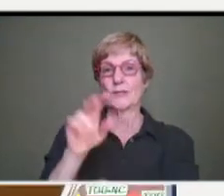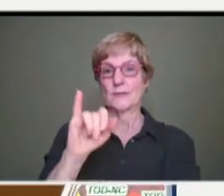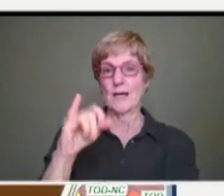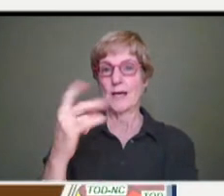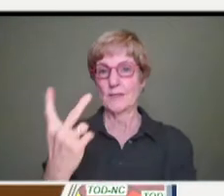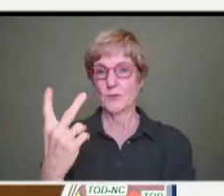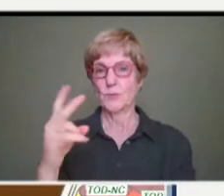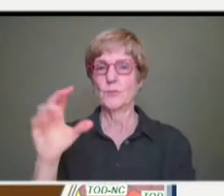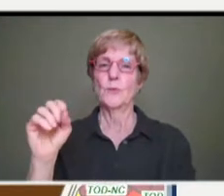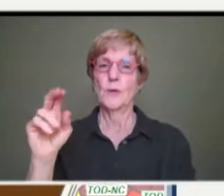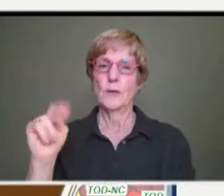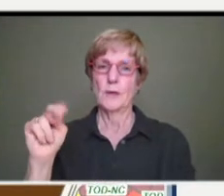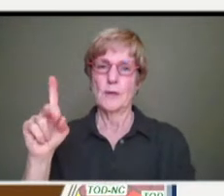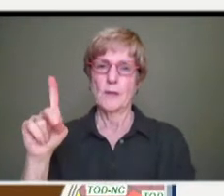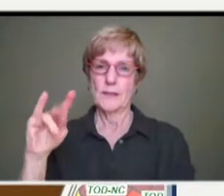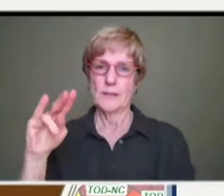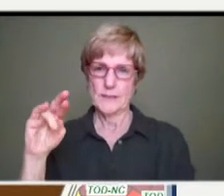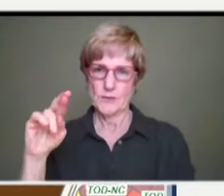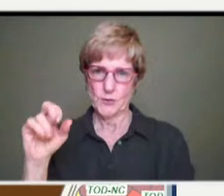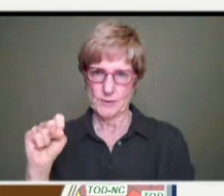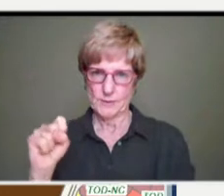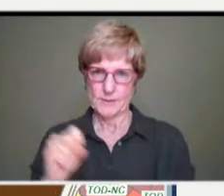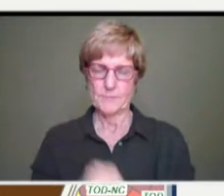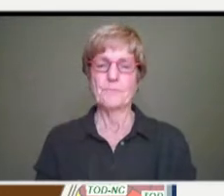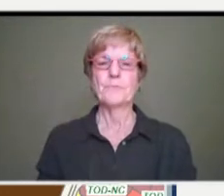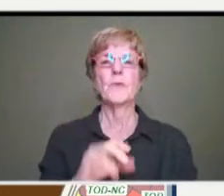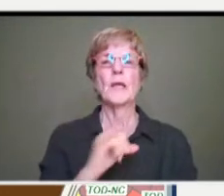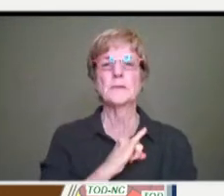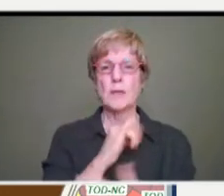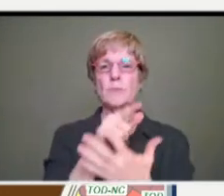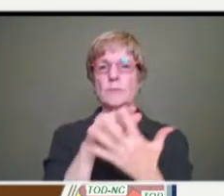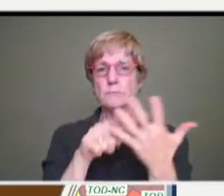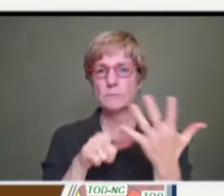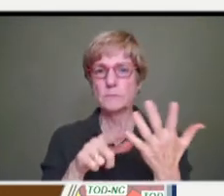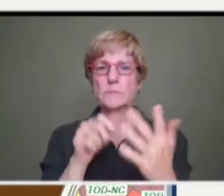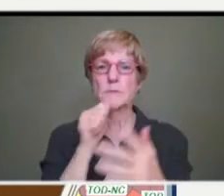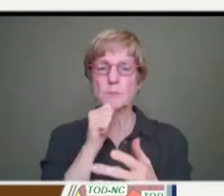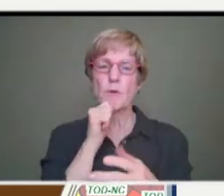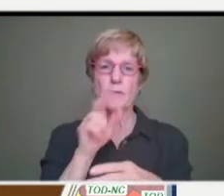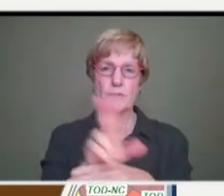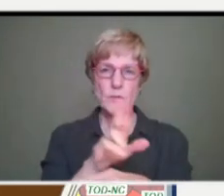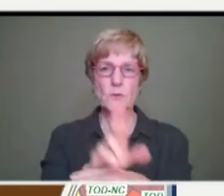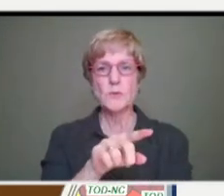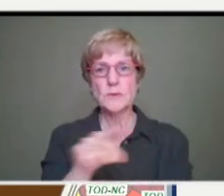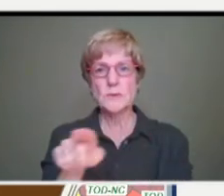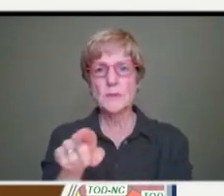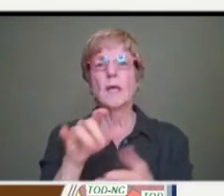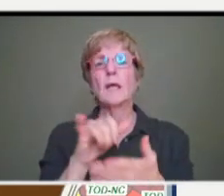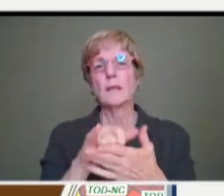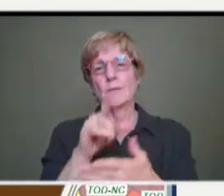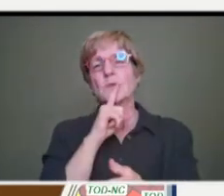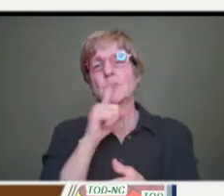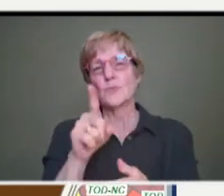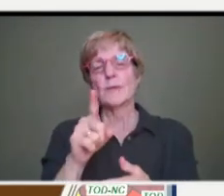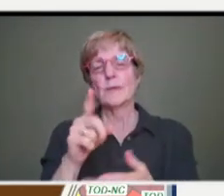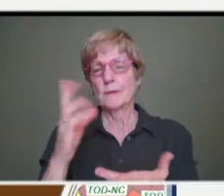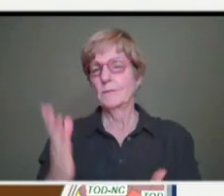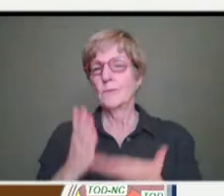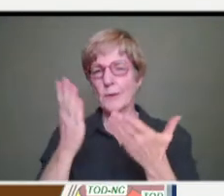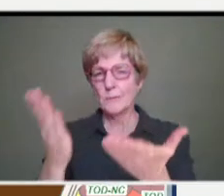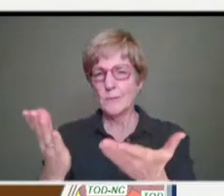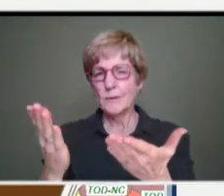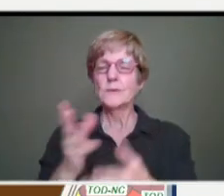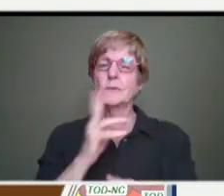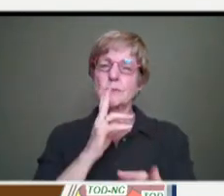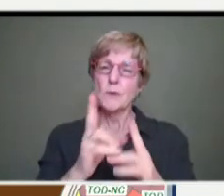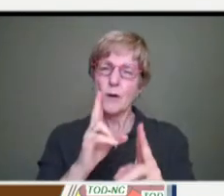conditions so kind of went through the prohibited uses that we talked through that was really as recommendation in talking